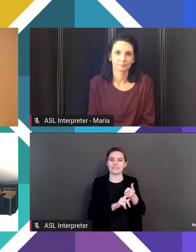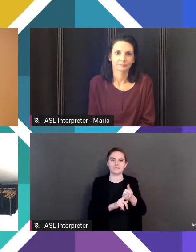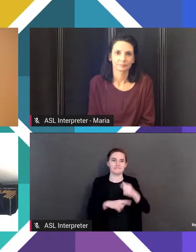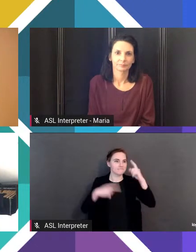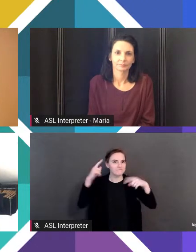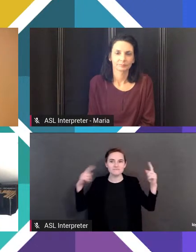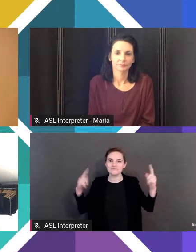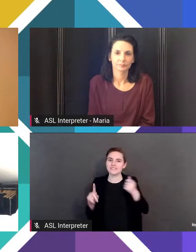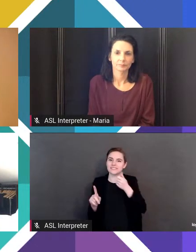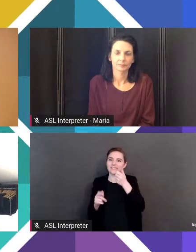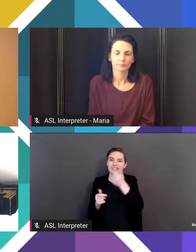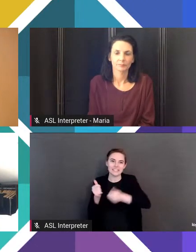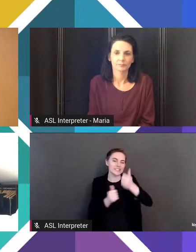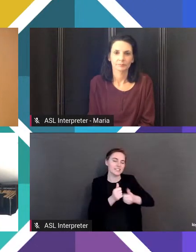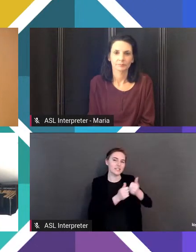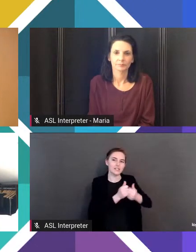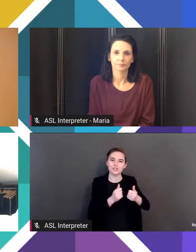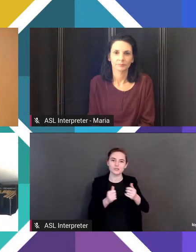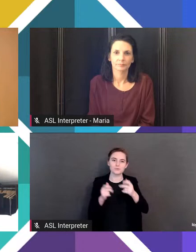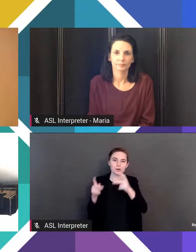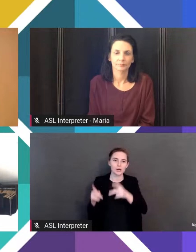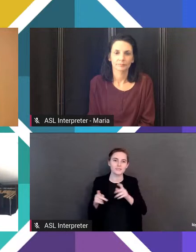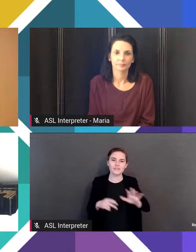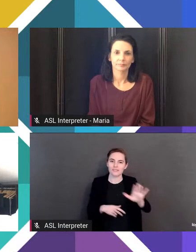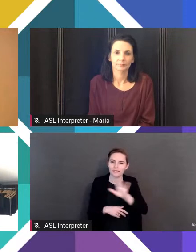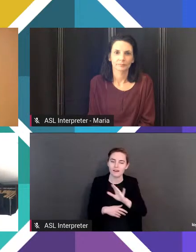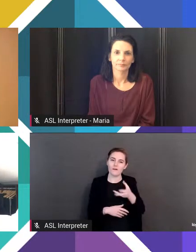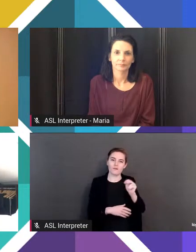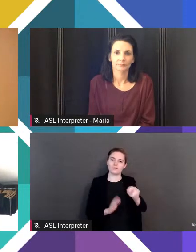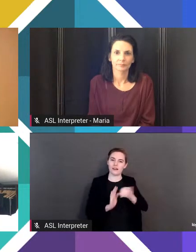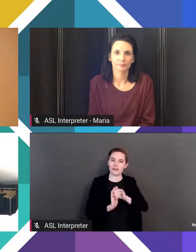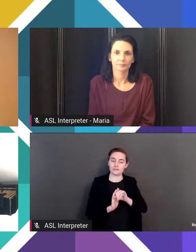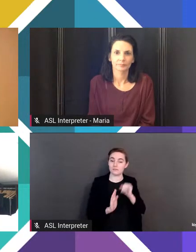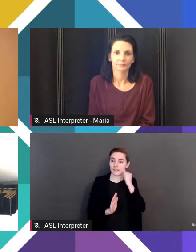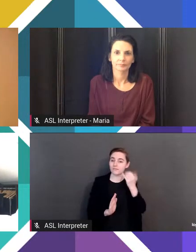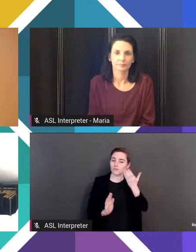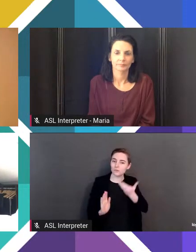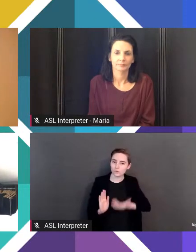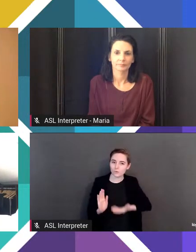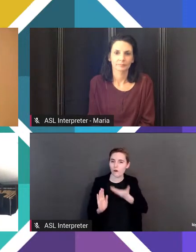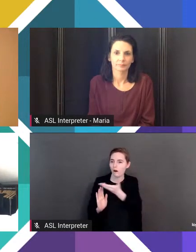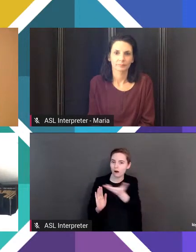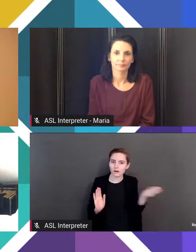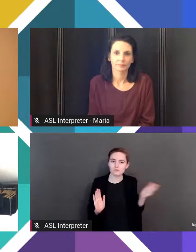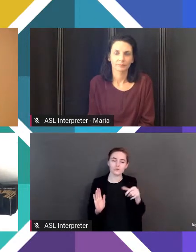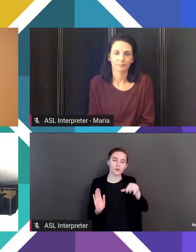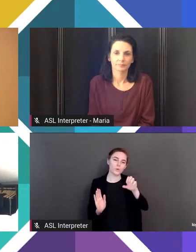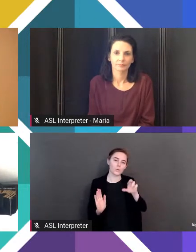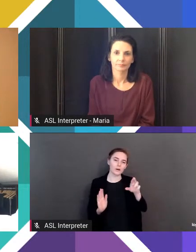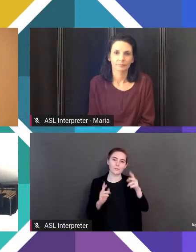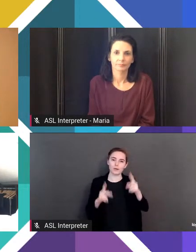in that way. I think, you know, if you are a queer person who produces art, creates,